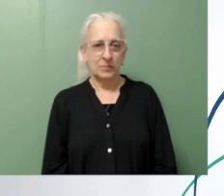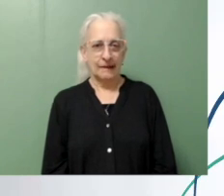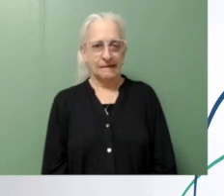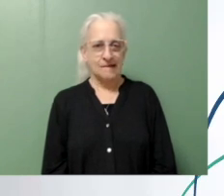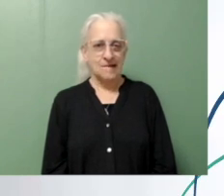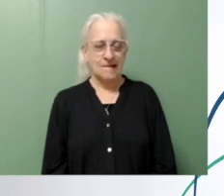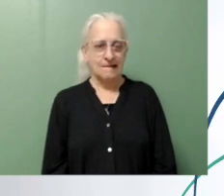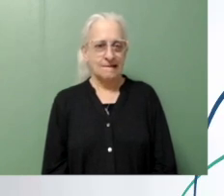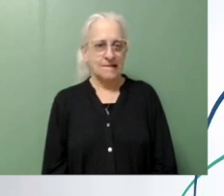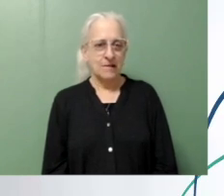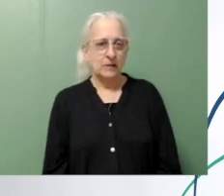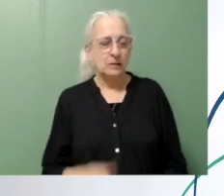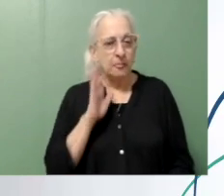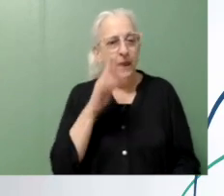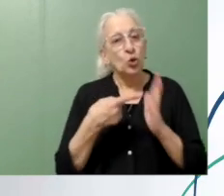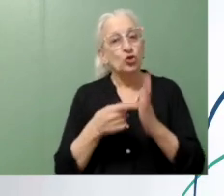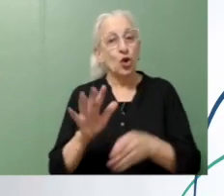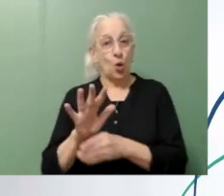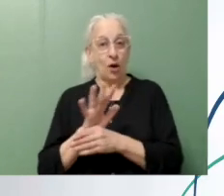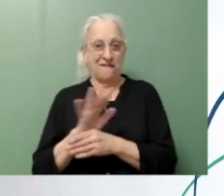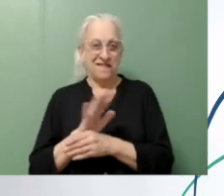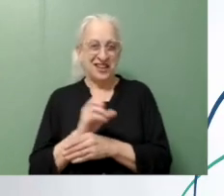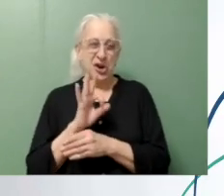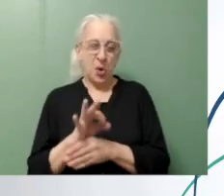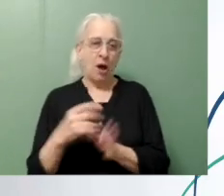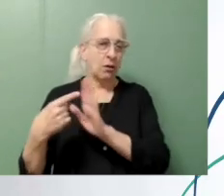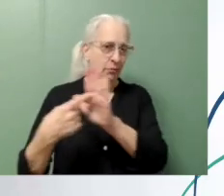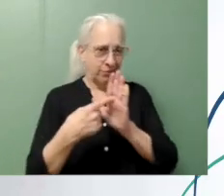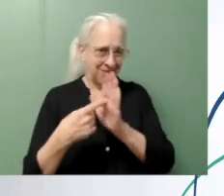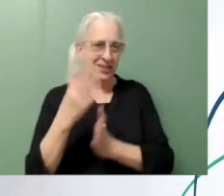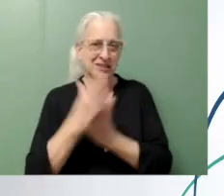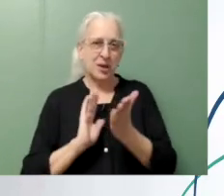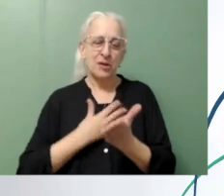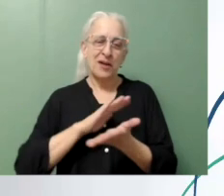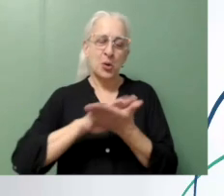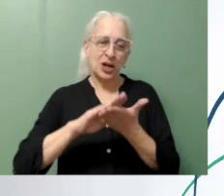So on the next slide, we'll show a video of a walkthrough of some of our clean